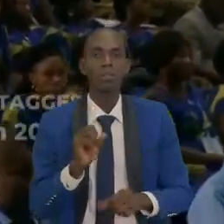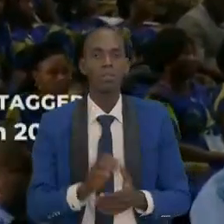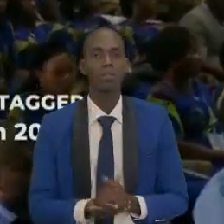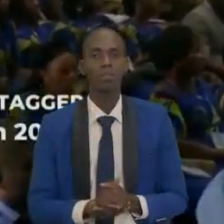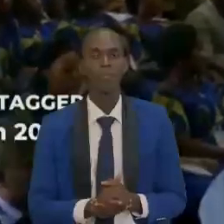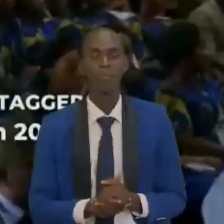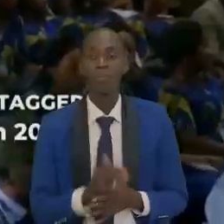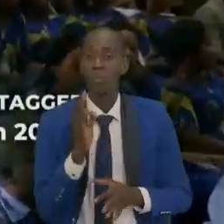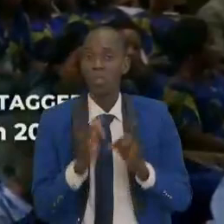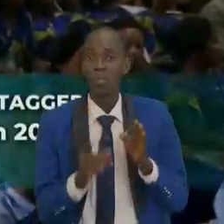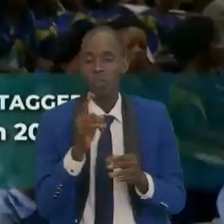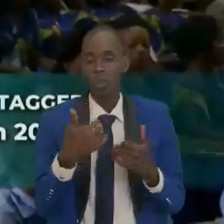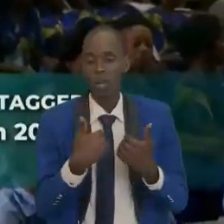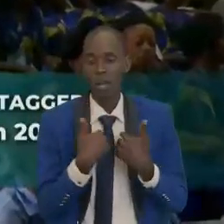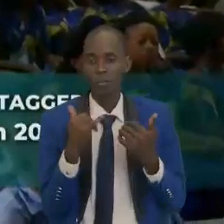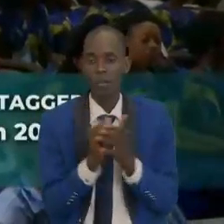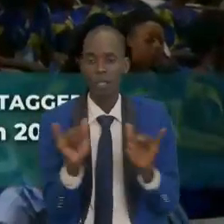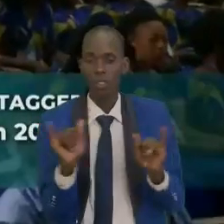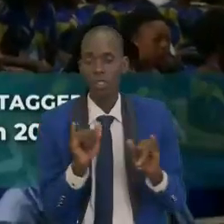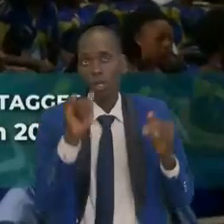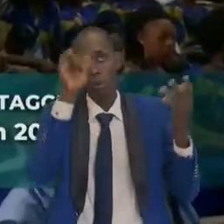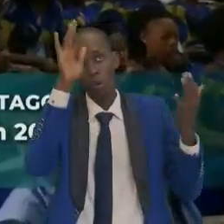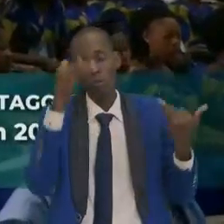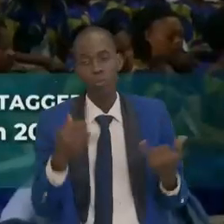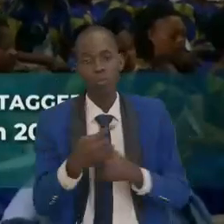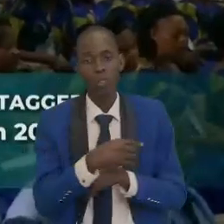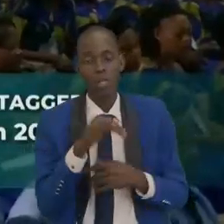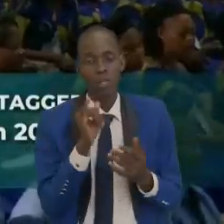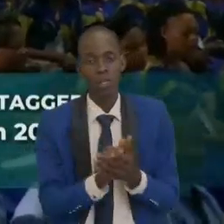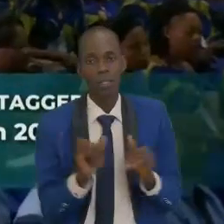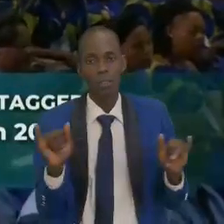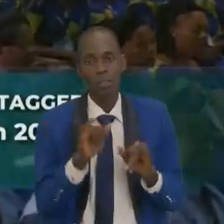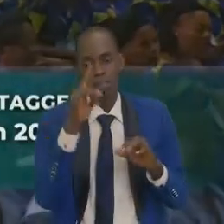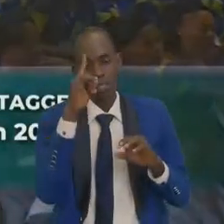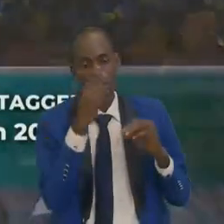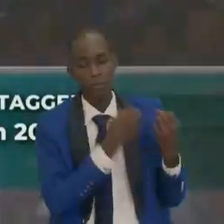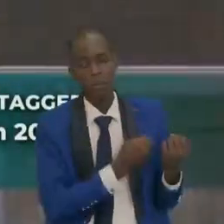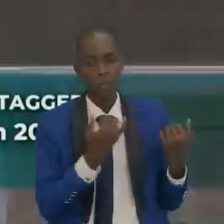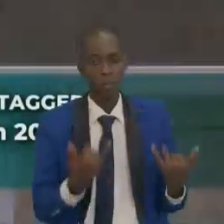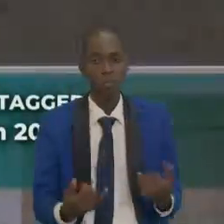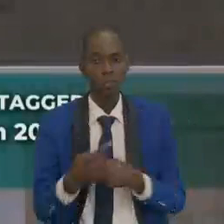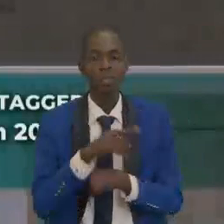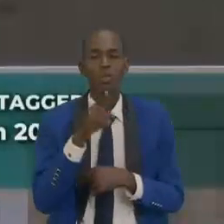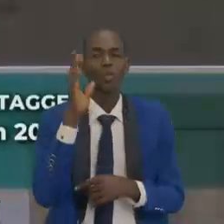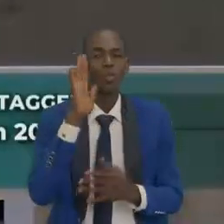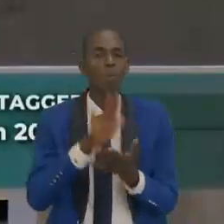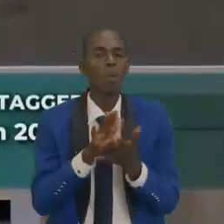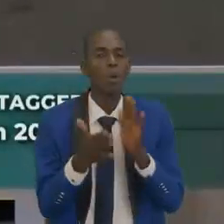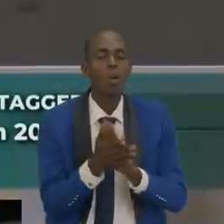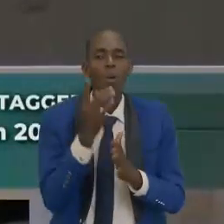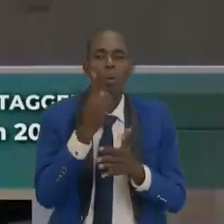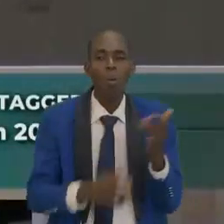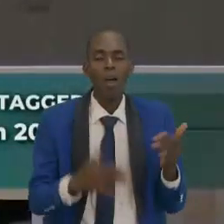if you have that hope today the fear today you will become what has never